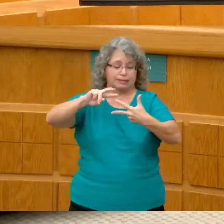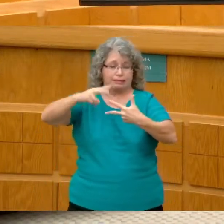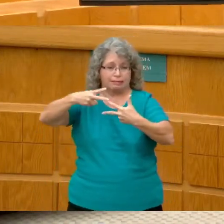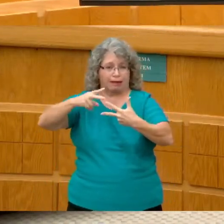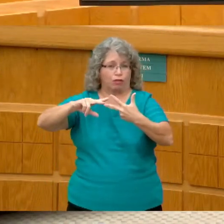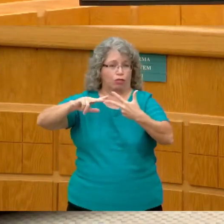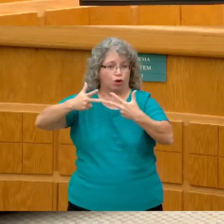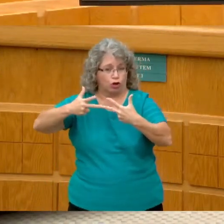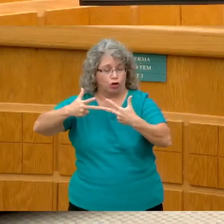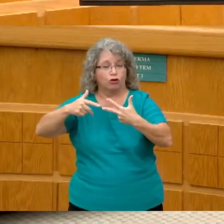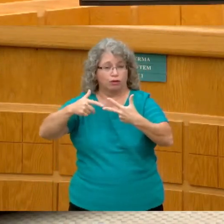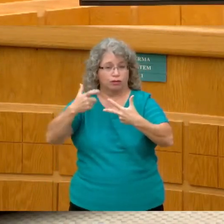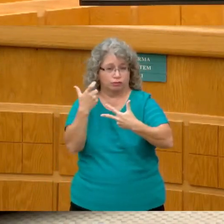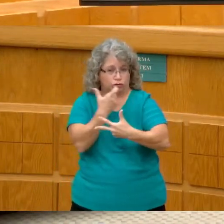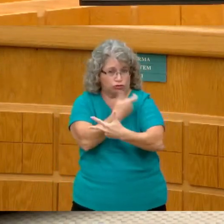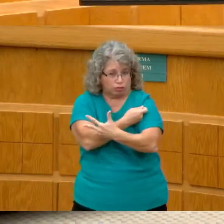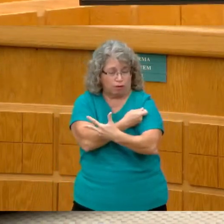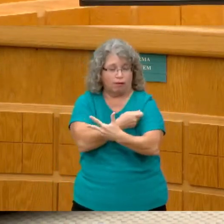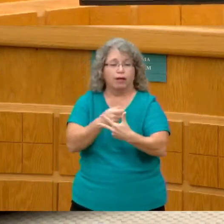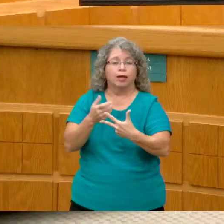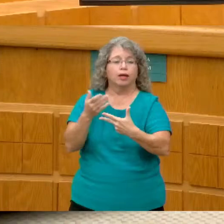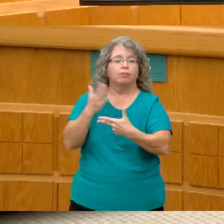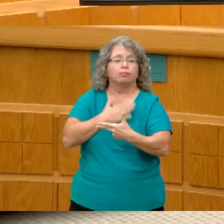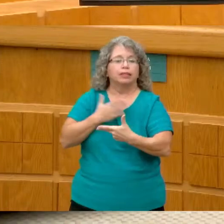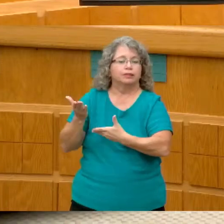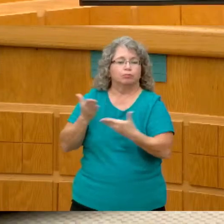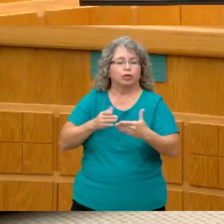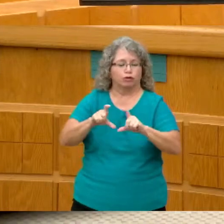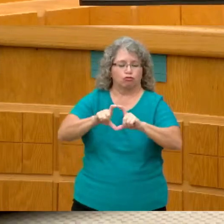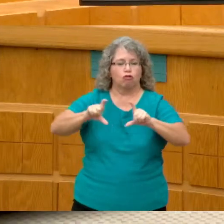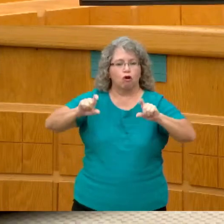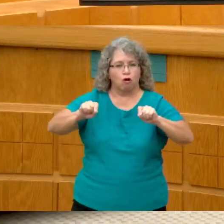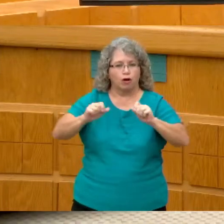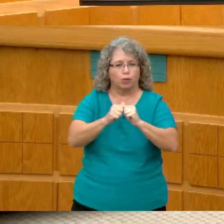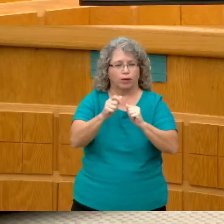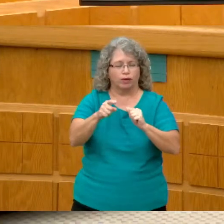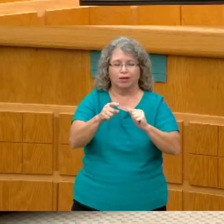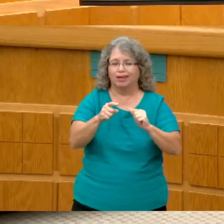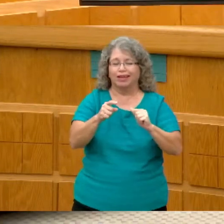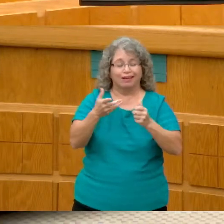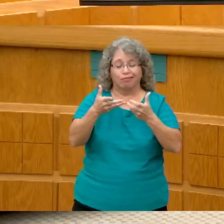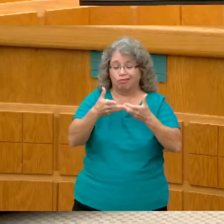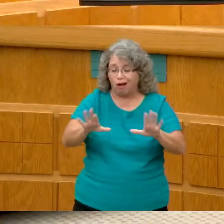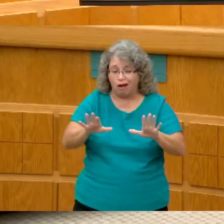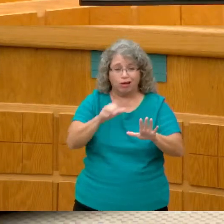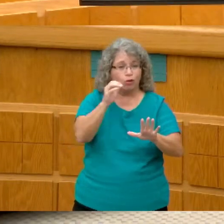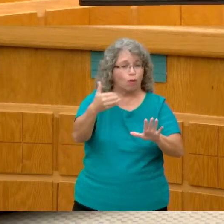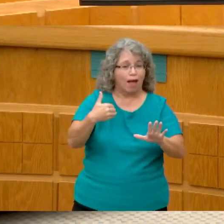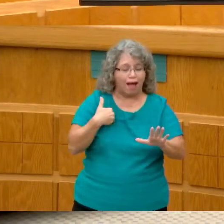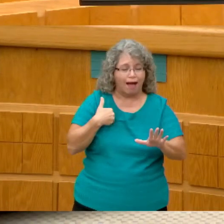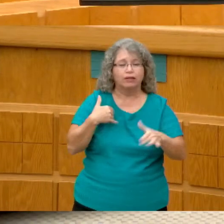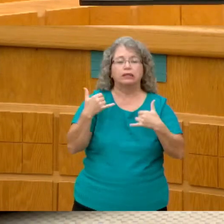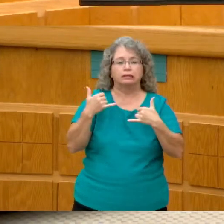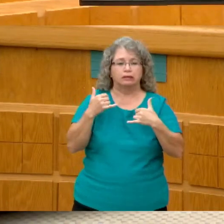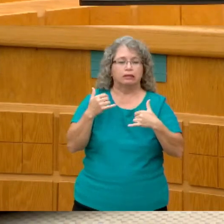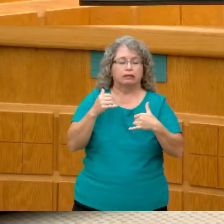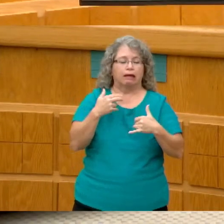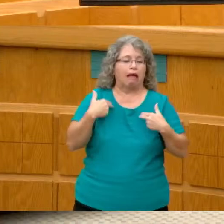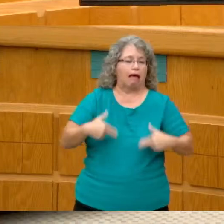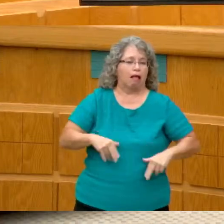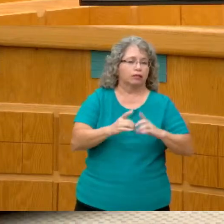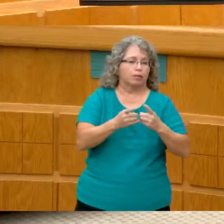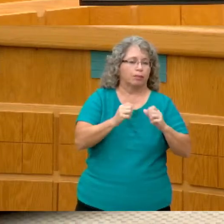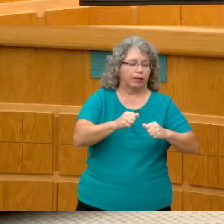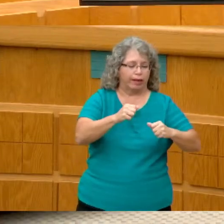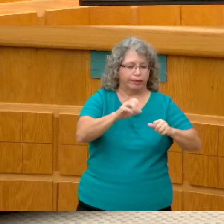If you don't have your vaccination card, it's possible for the health district to look up your profile in the database, so please don't let this be a deterrent for you. Let's